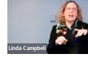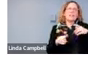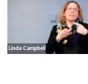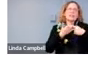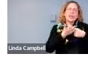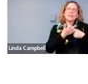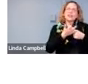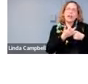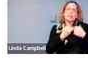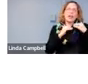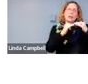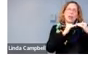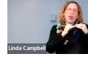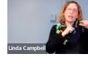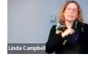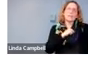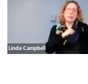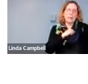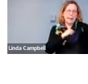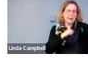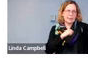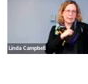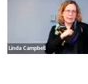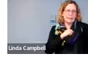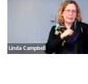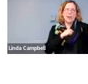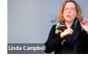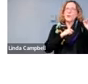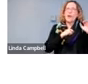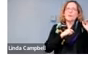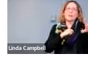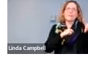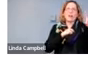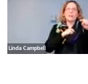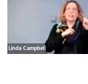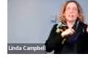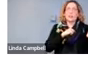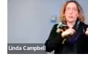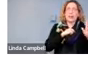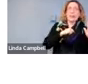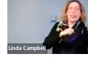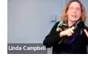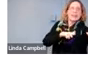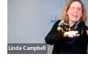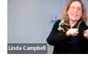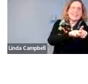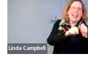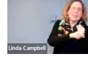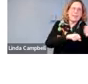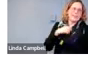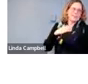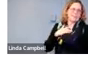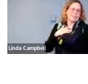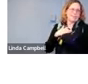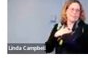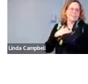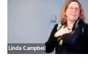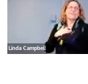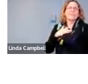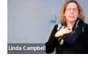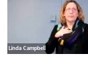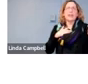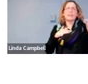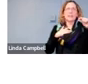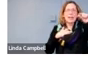And it was, what's this? And we have a colleague in Quebec that we were talking to, and they found a zooplankton in their